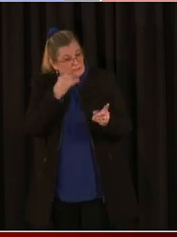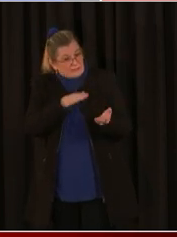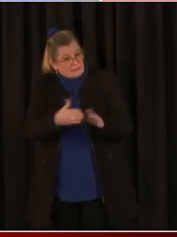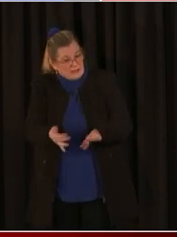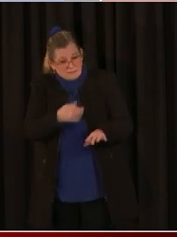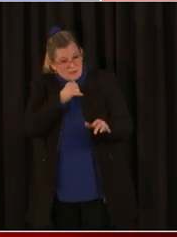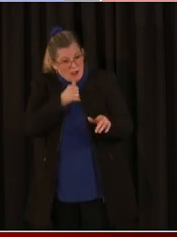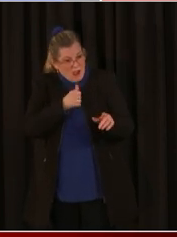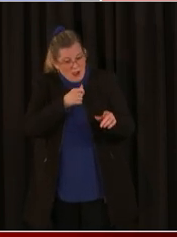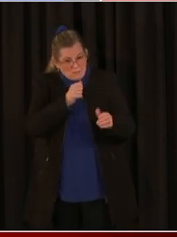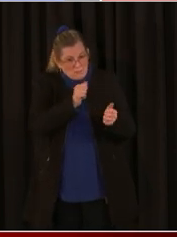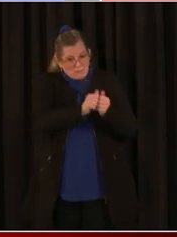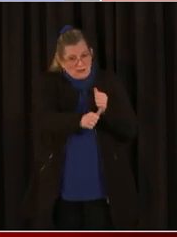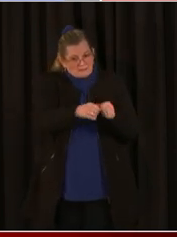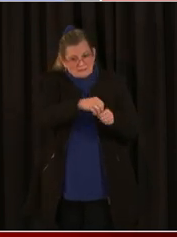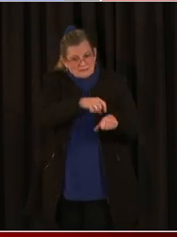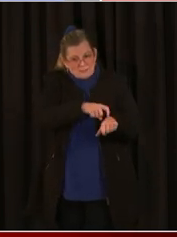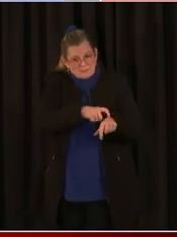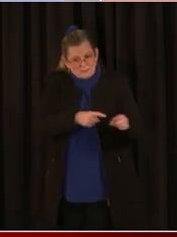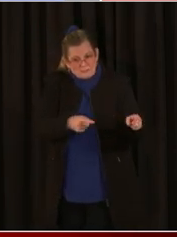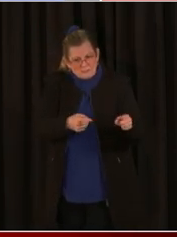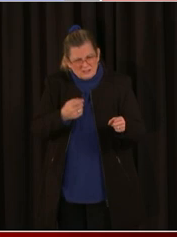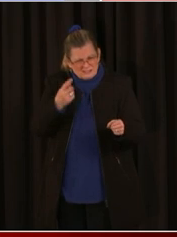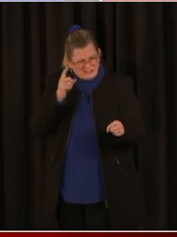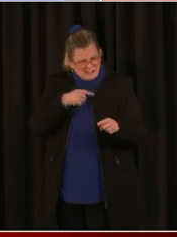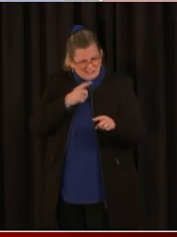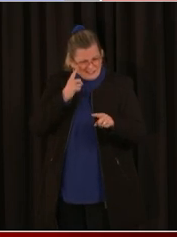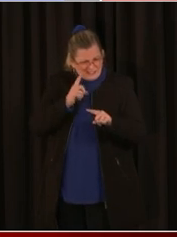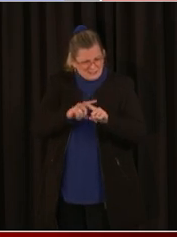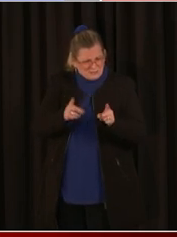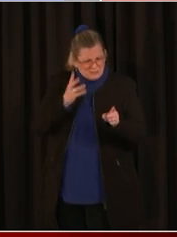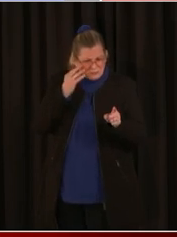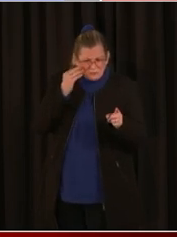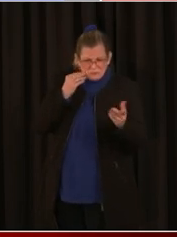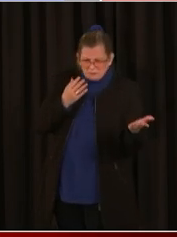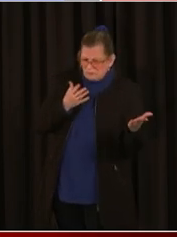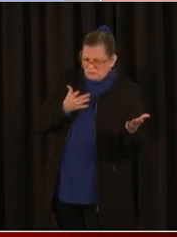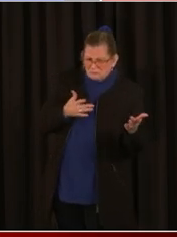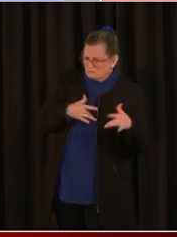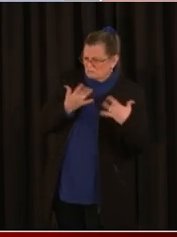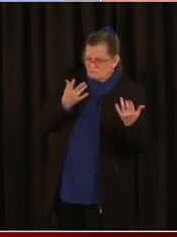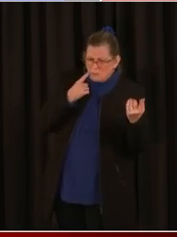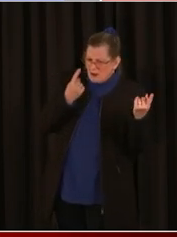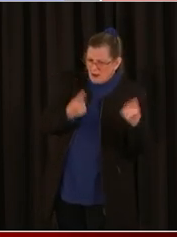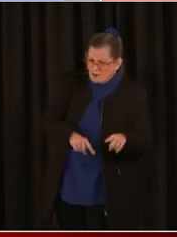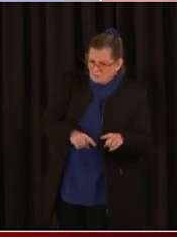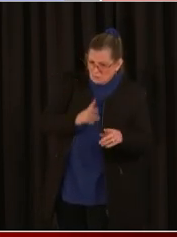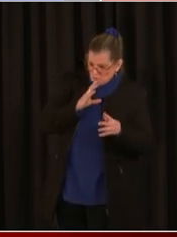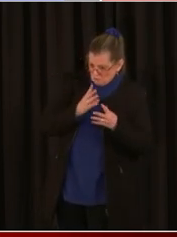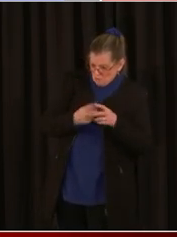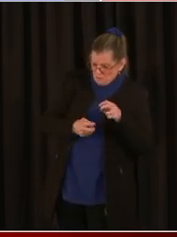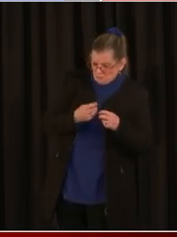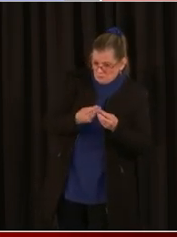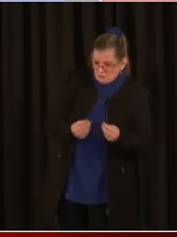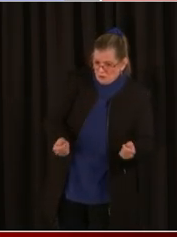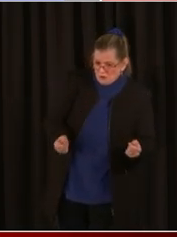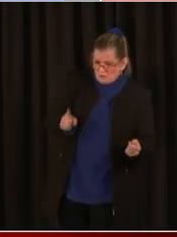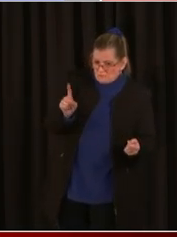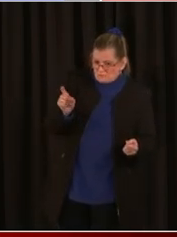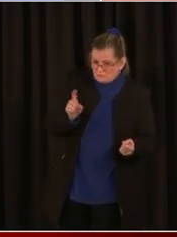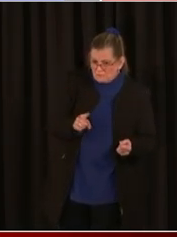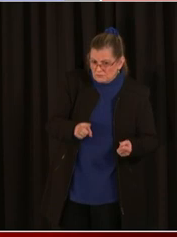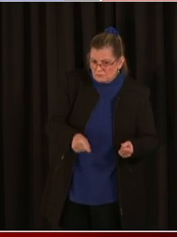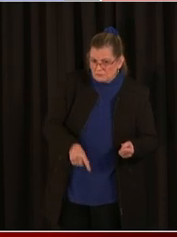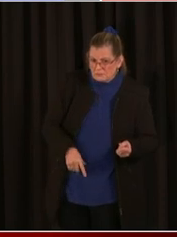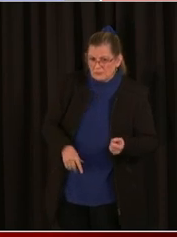automatically go into effect? I mean, I guess this is uncharted waters for you, but what happens should this not get resolved? Well, let me